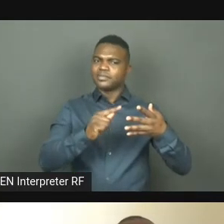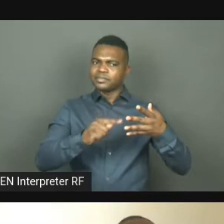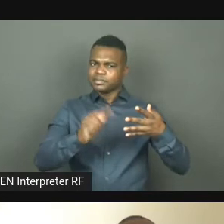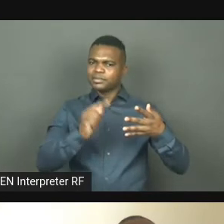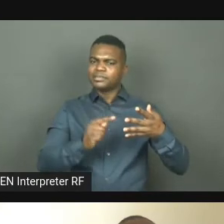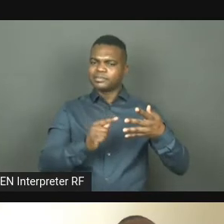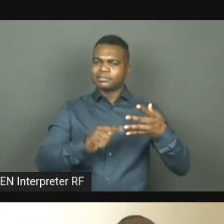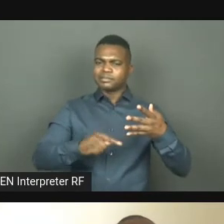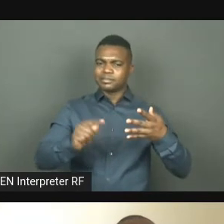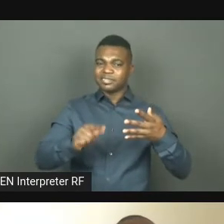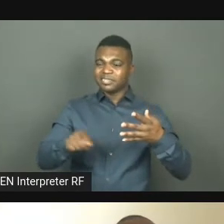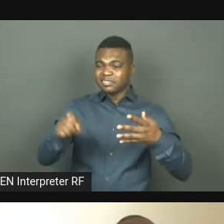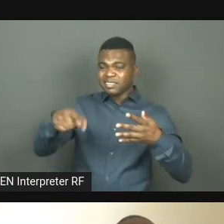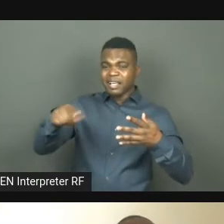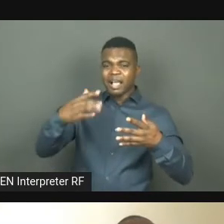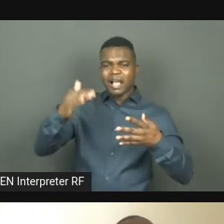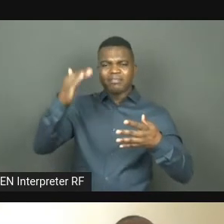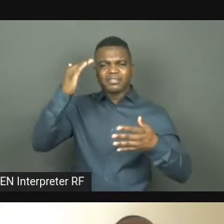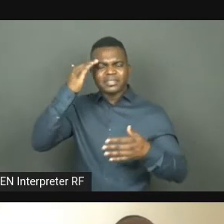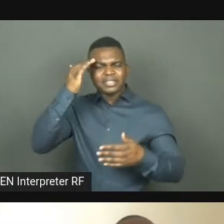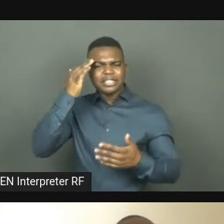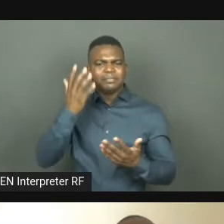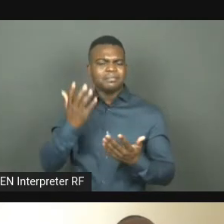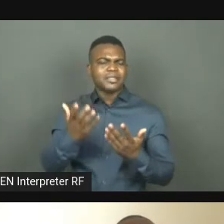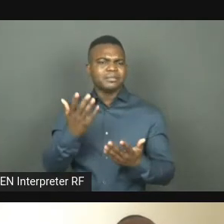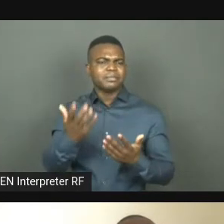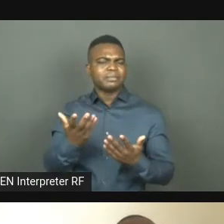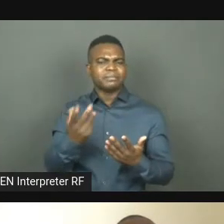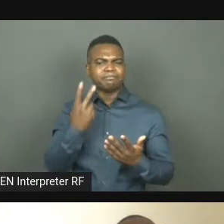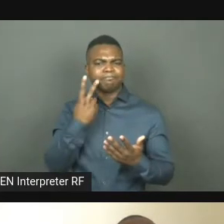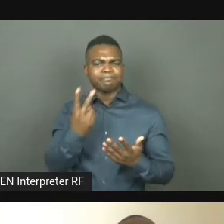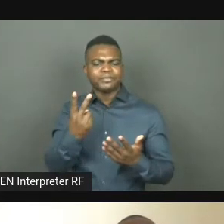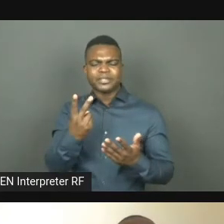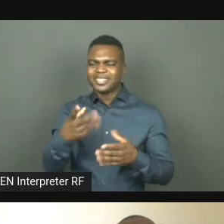for groups and communities to thrive.